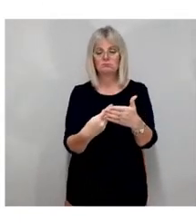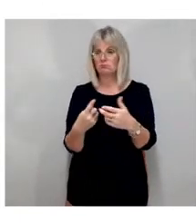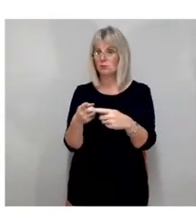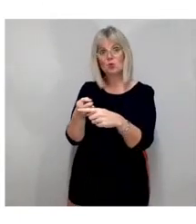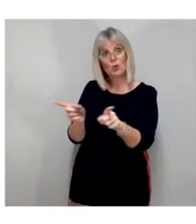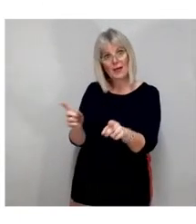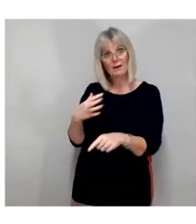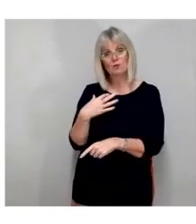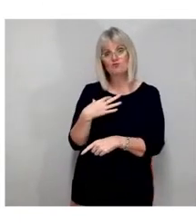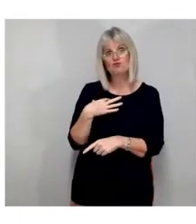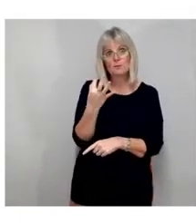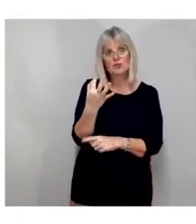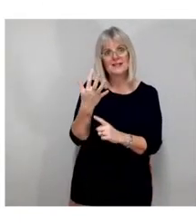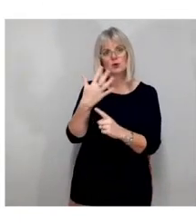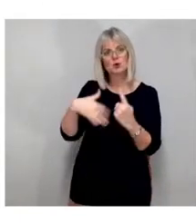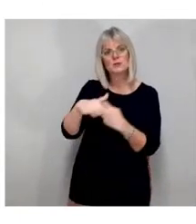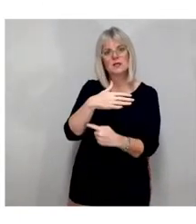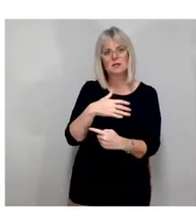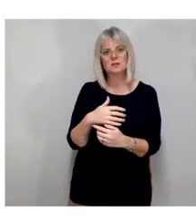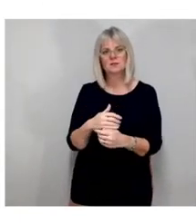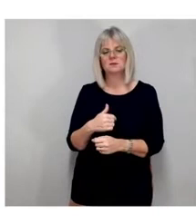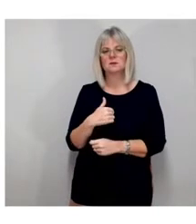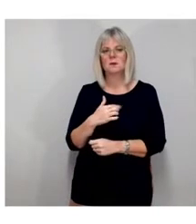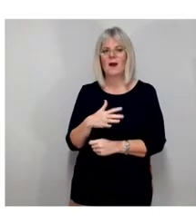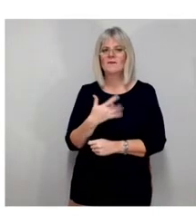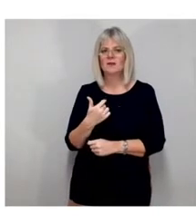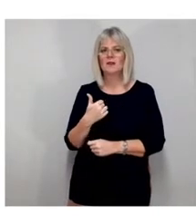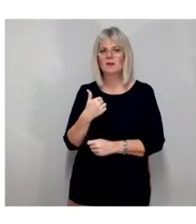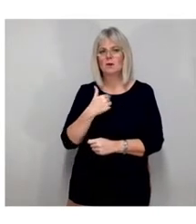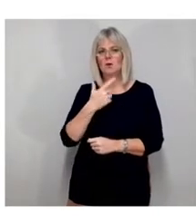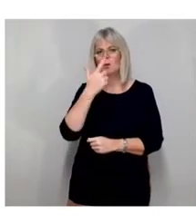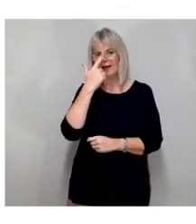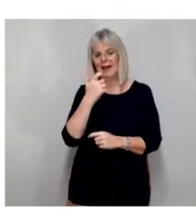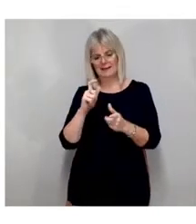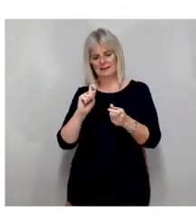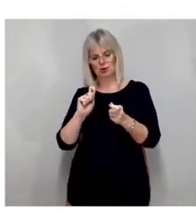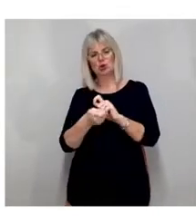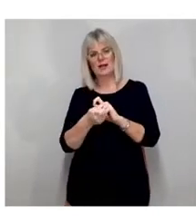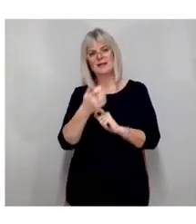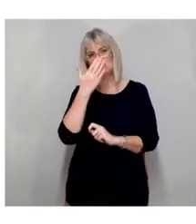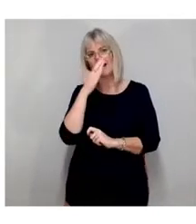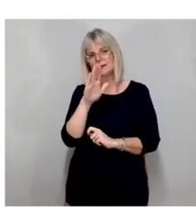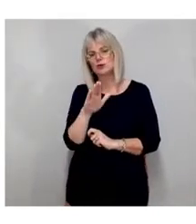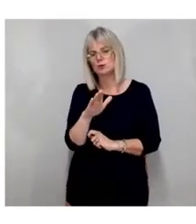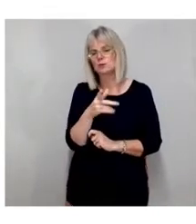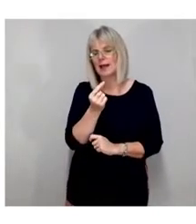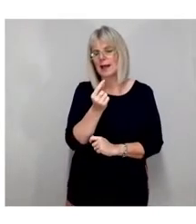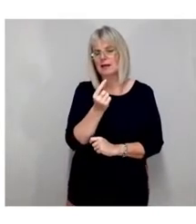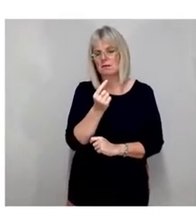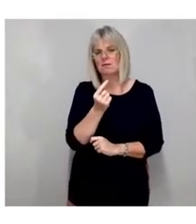really change attitudes to many of the issues in society, but we can really change